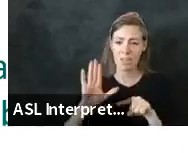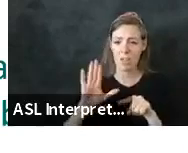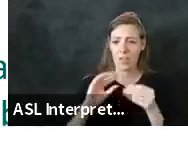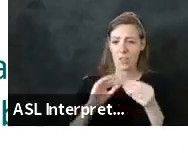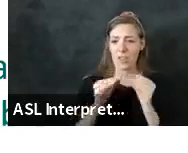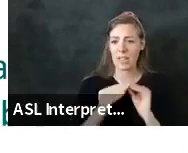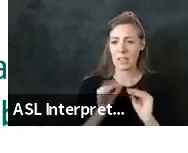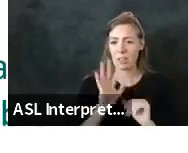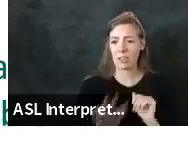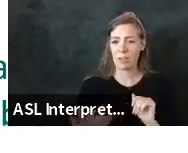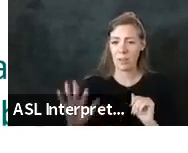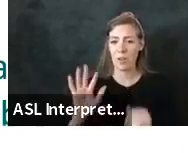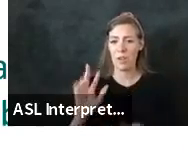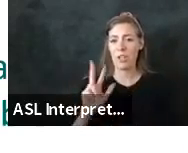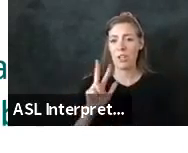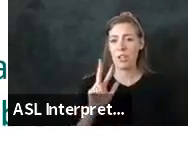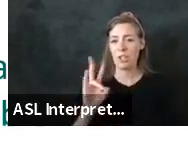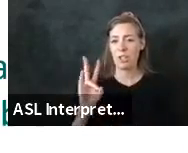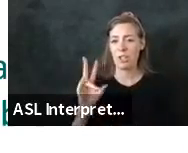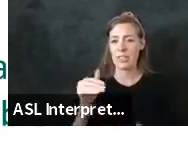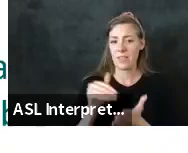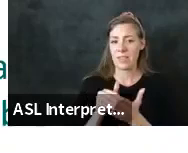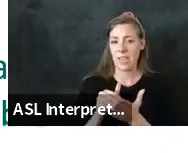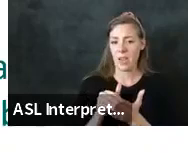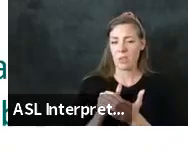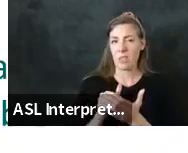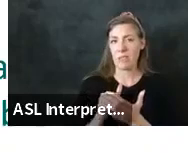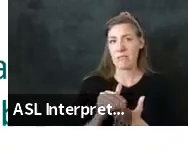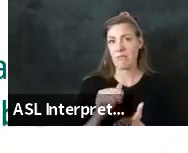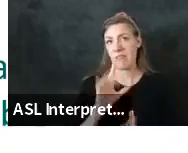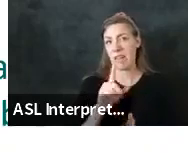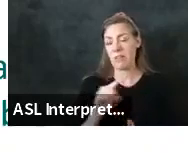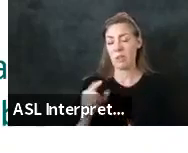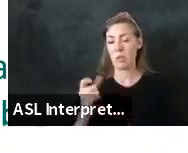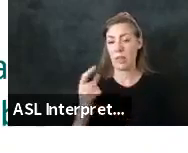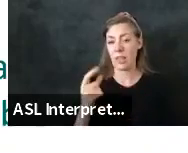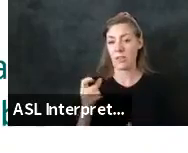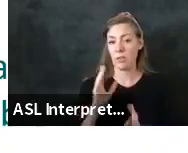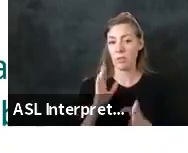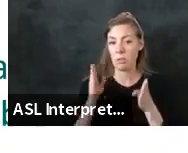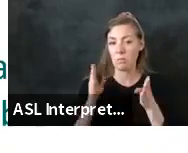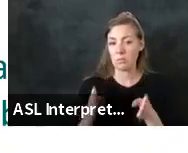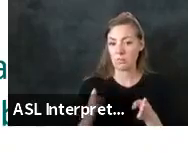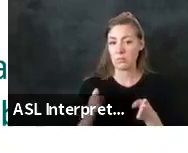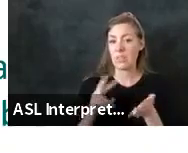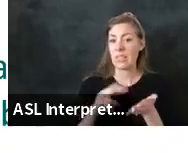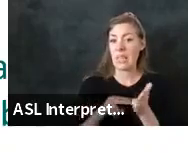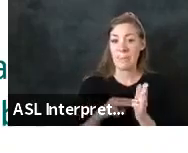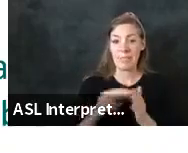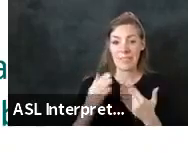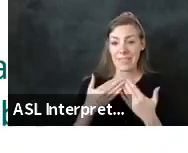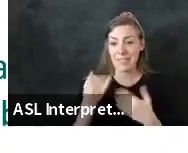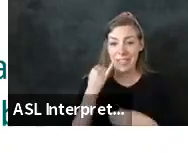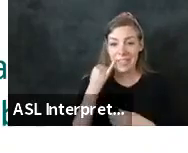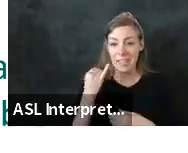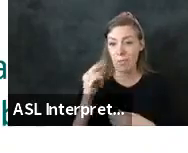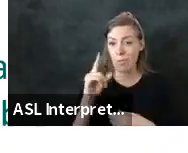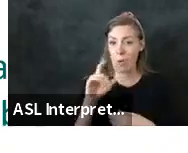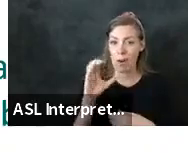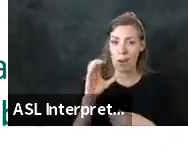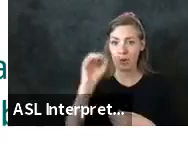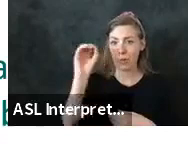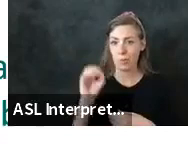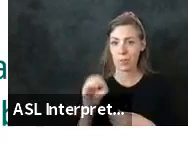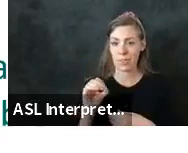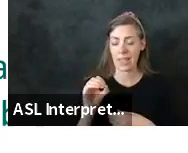about 37,000 5 to 11-year-olds. But this means that even if 100% of